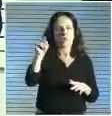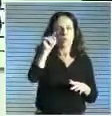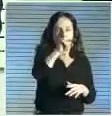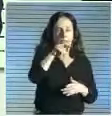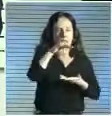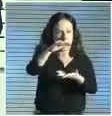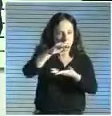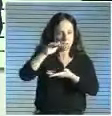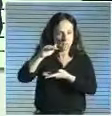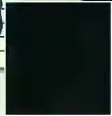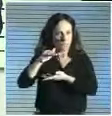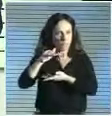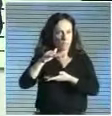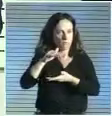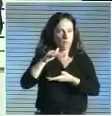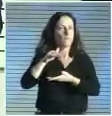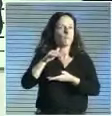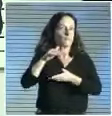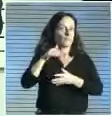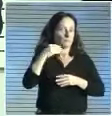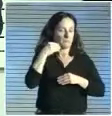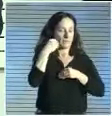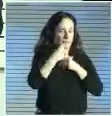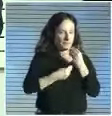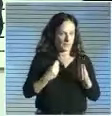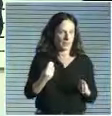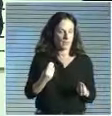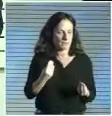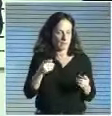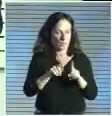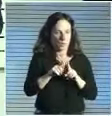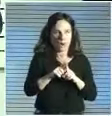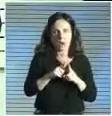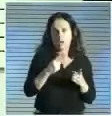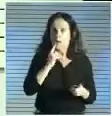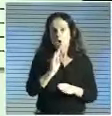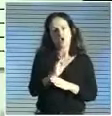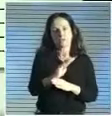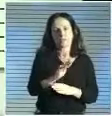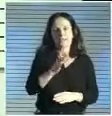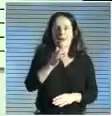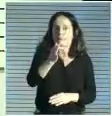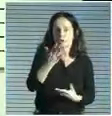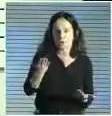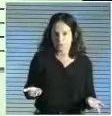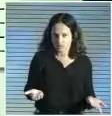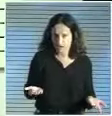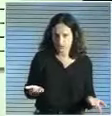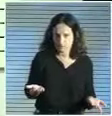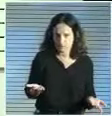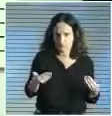hospitality way. So it's a tool generated, created, working together with the Alliance. It's an ambitious